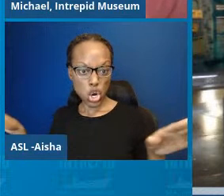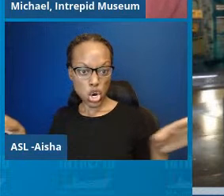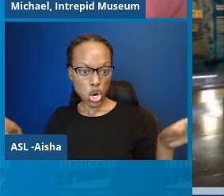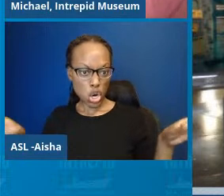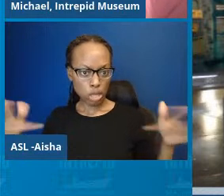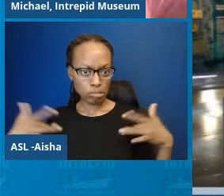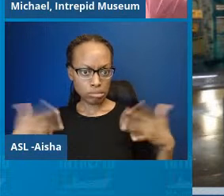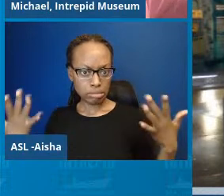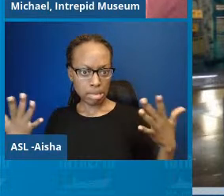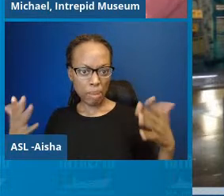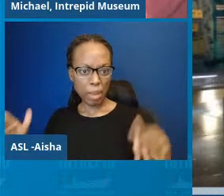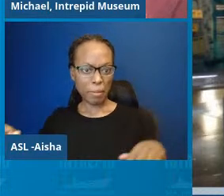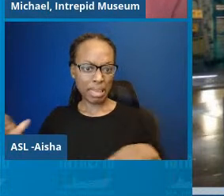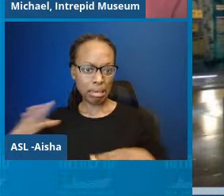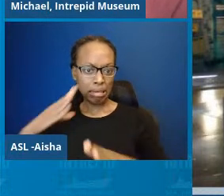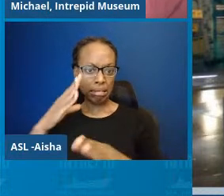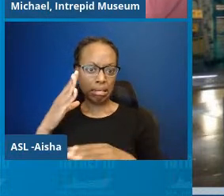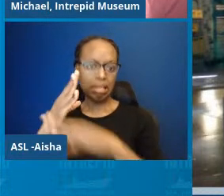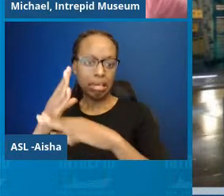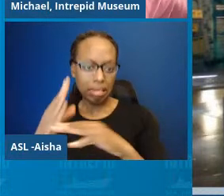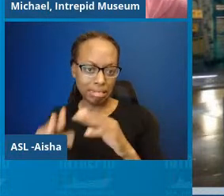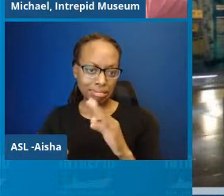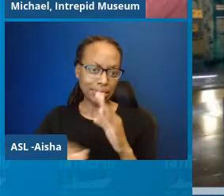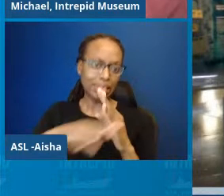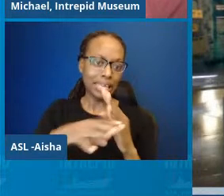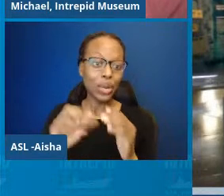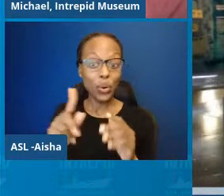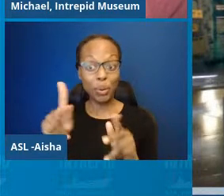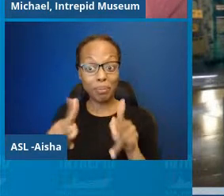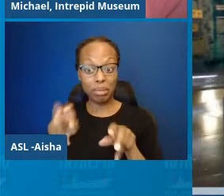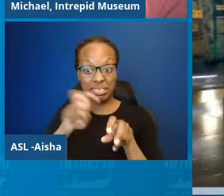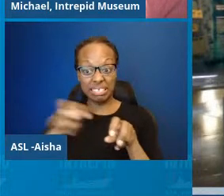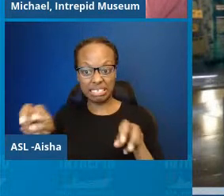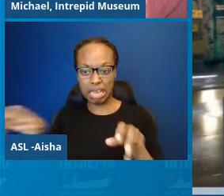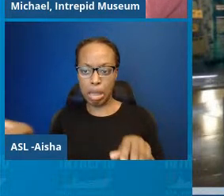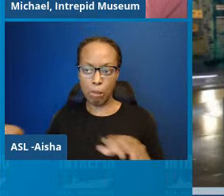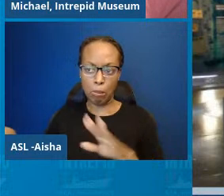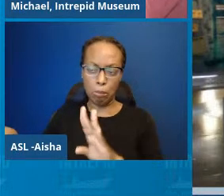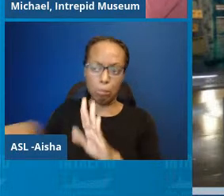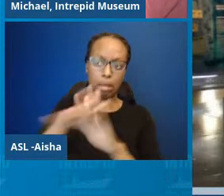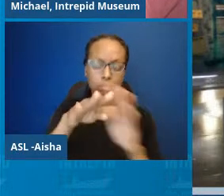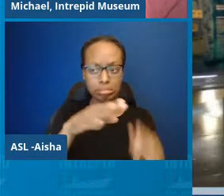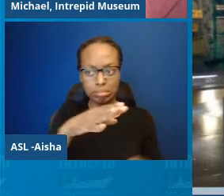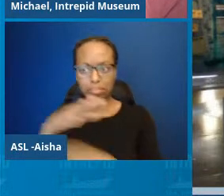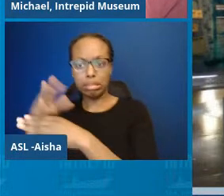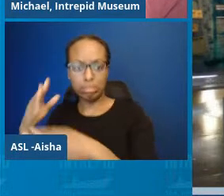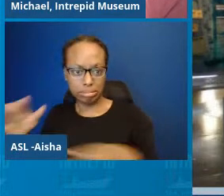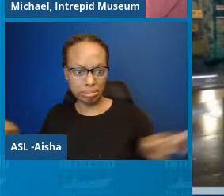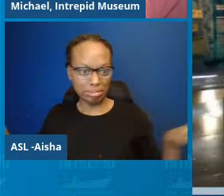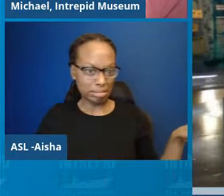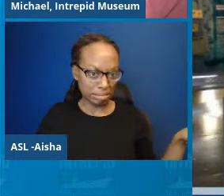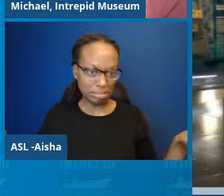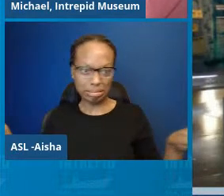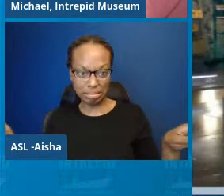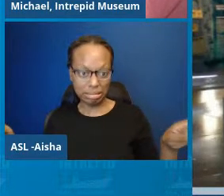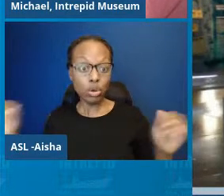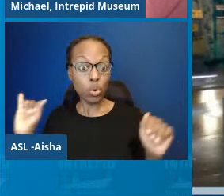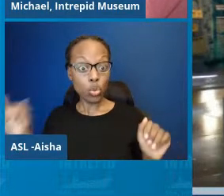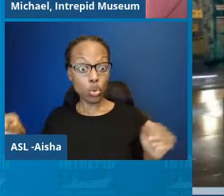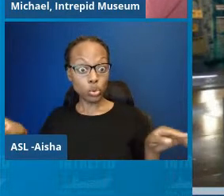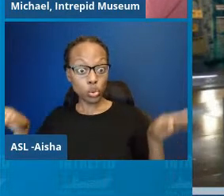be bumping into things. Or if you have some people around you, you might be bumping into them. So these wings were designed to do